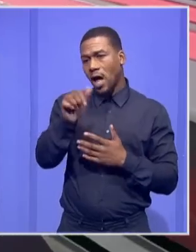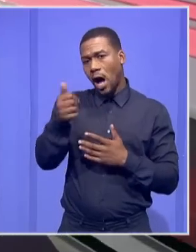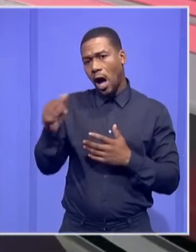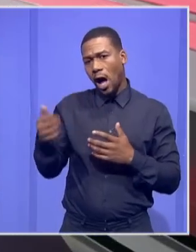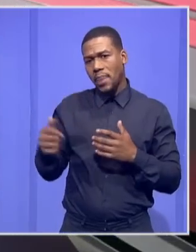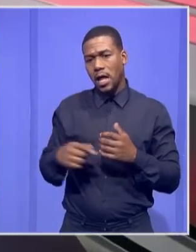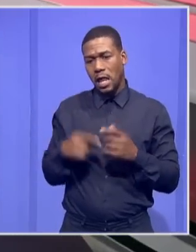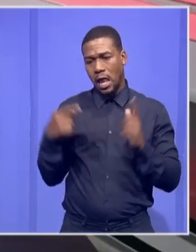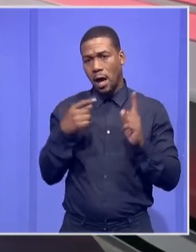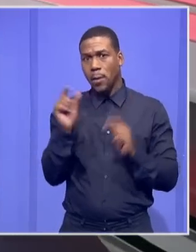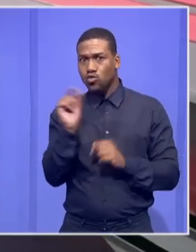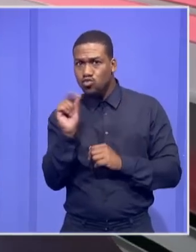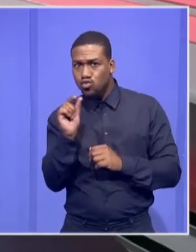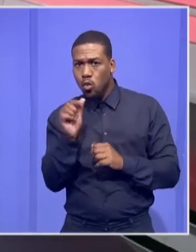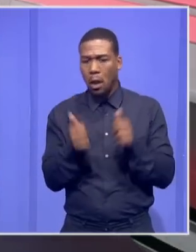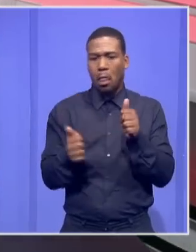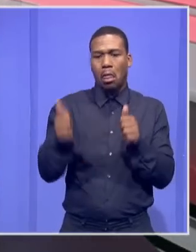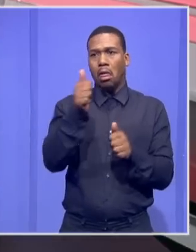waiting.